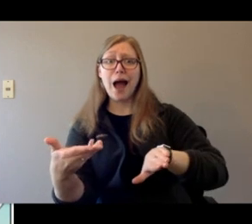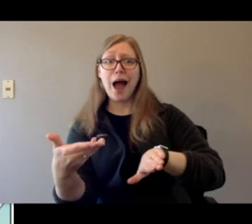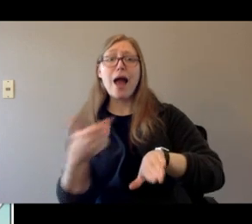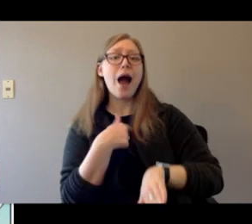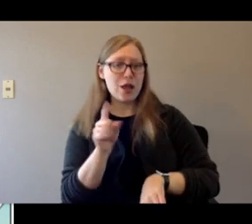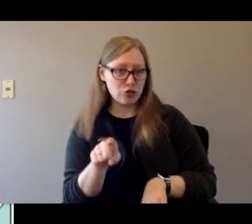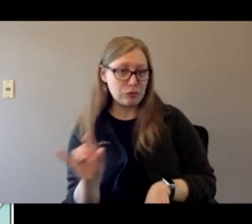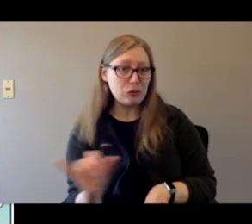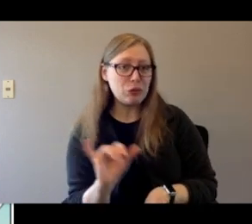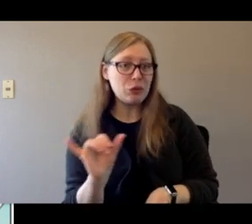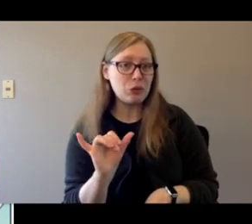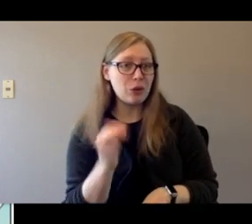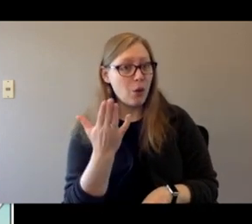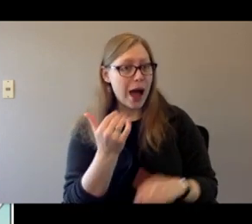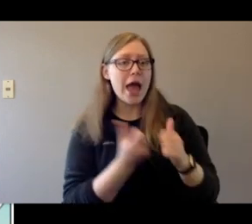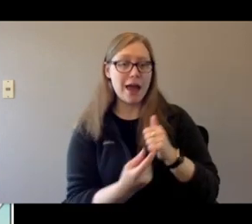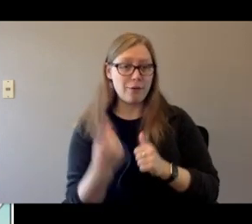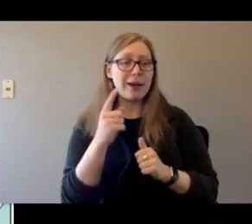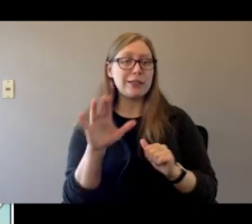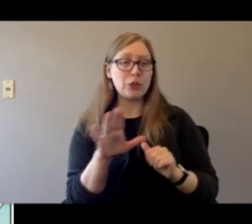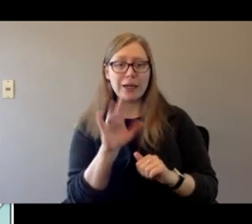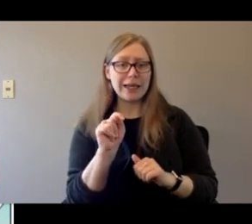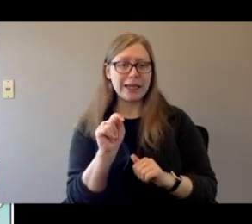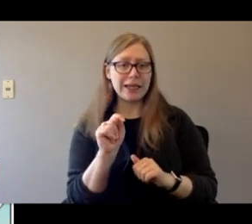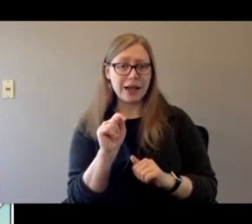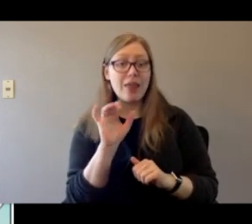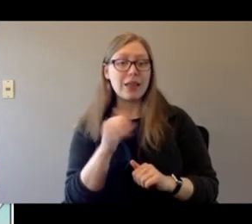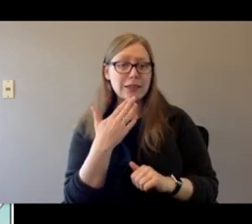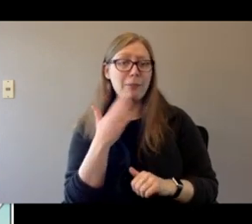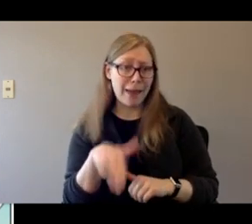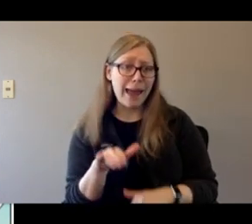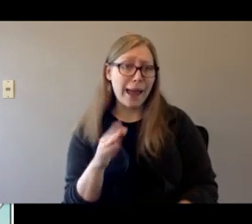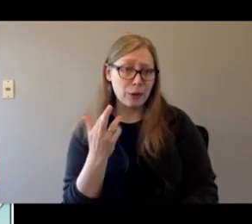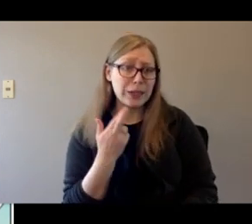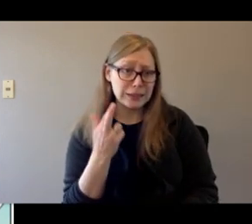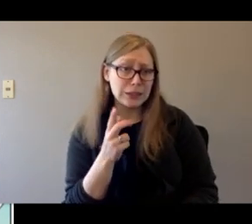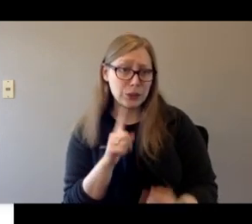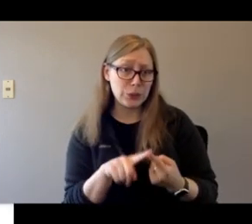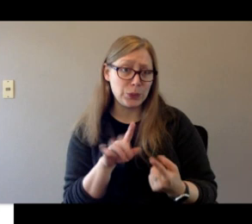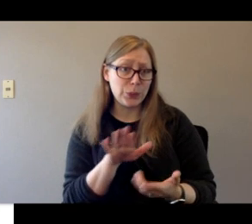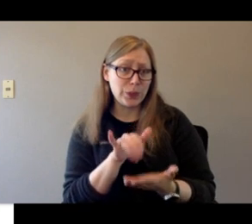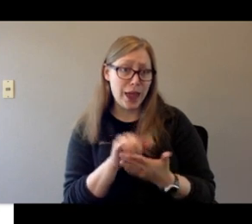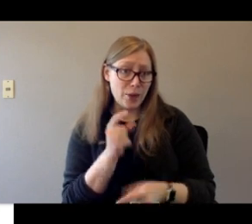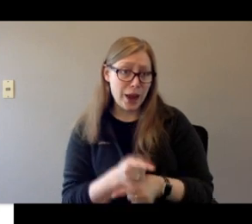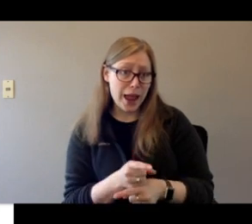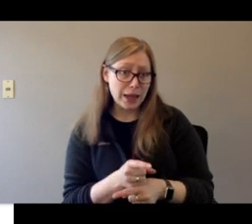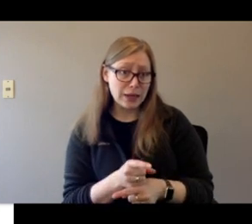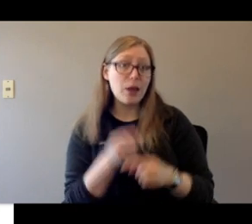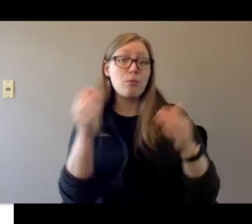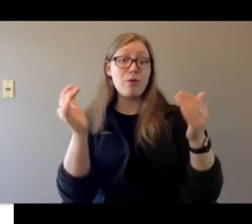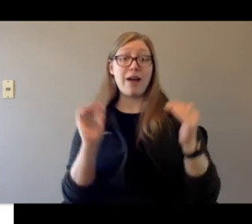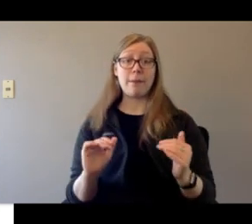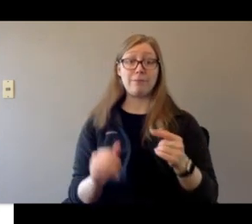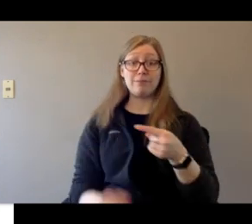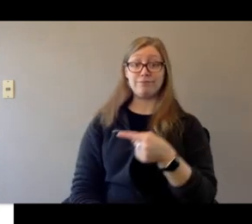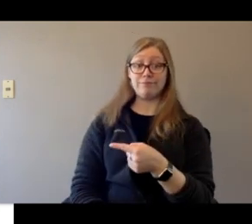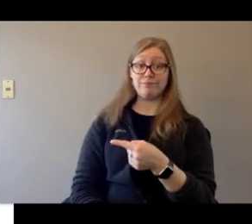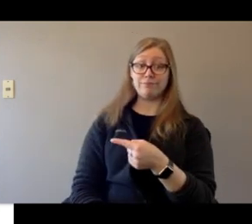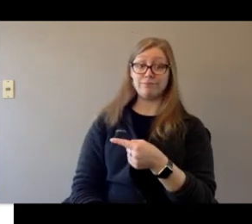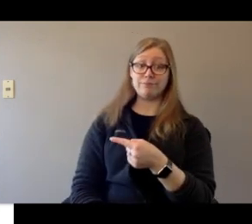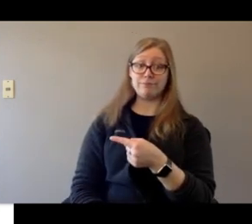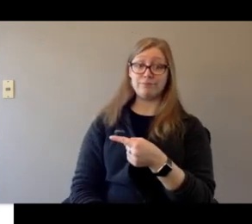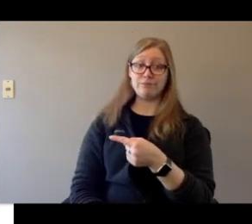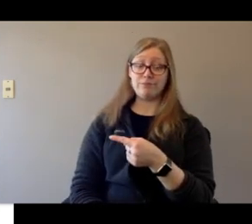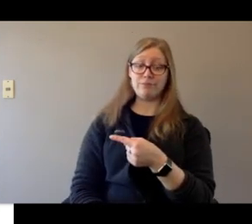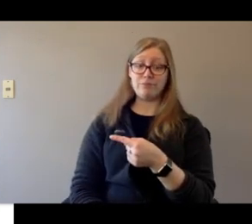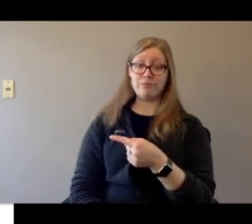well too, because everyone's doing it. That's a bad argument. Moving on. Next is appeal to authority.